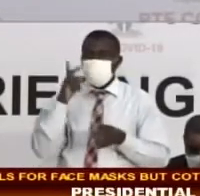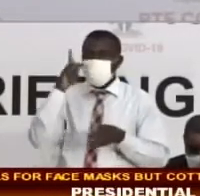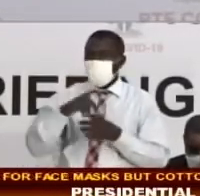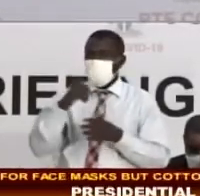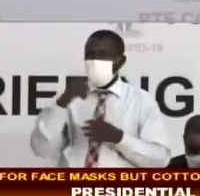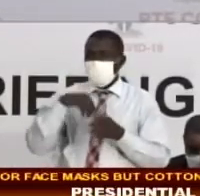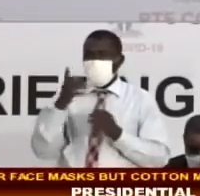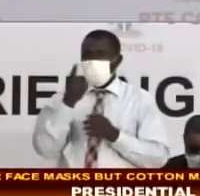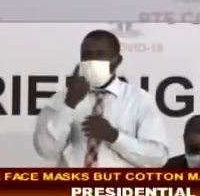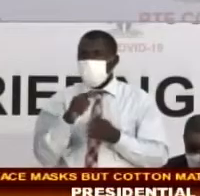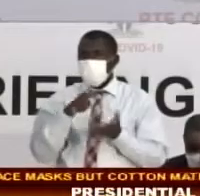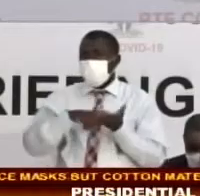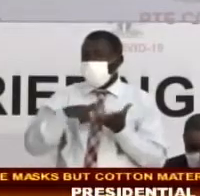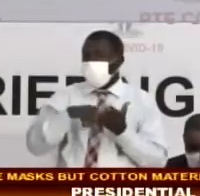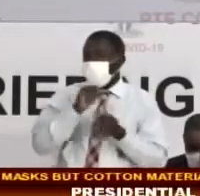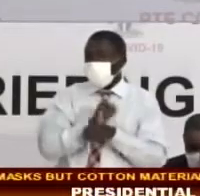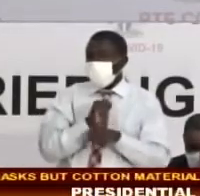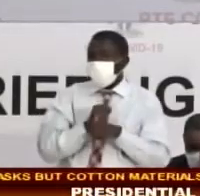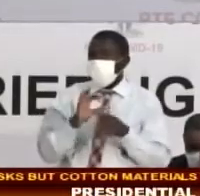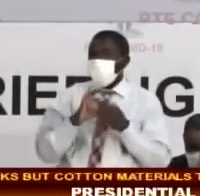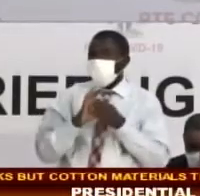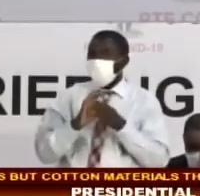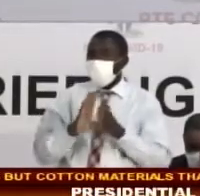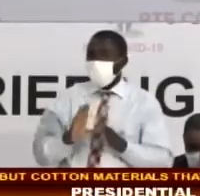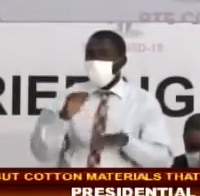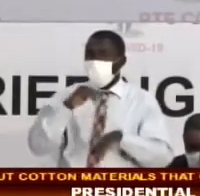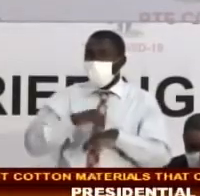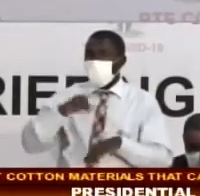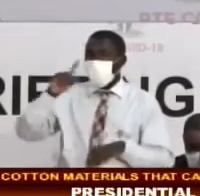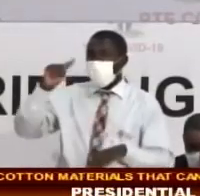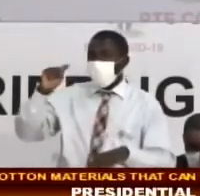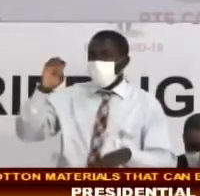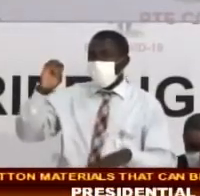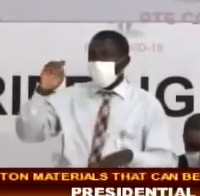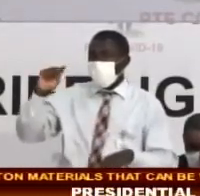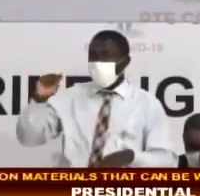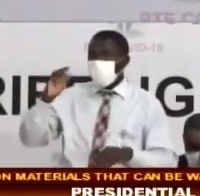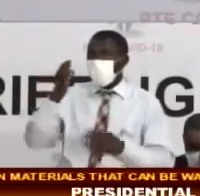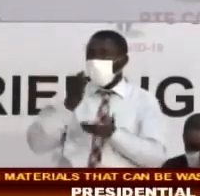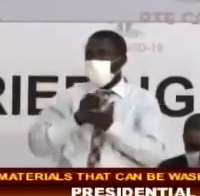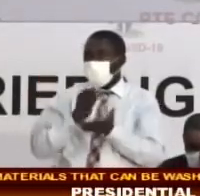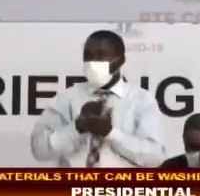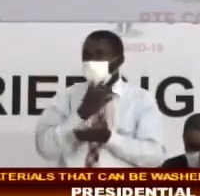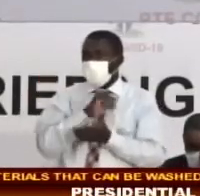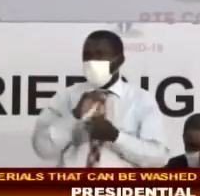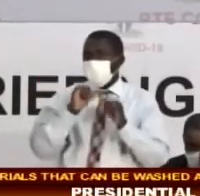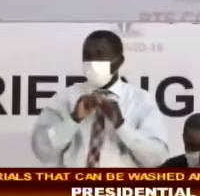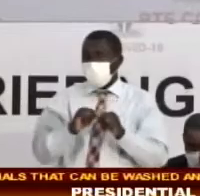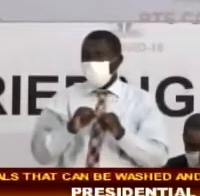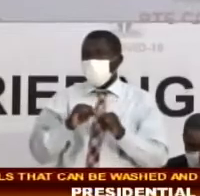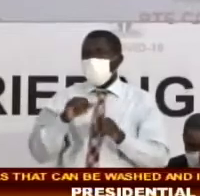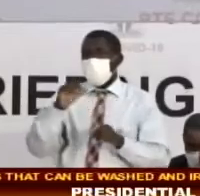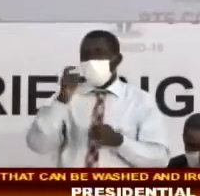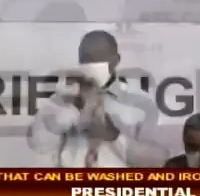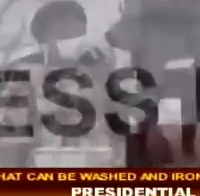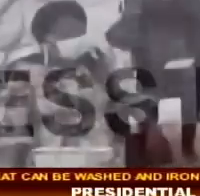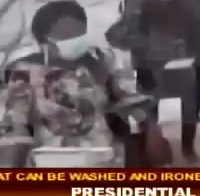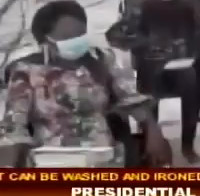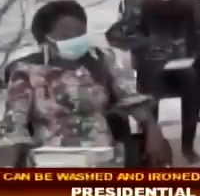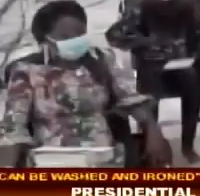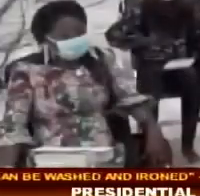work that is ongoing, coordinated at TED Fund by the ES there and the Permanent Secretary. Thank you very much.